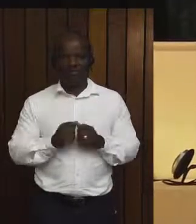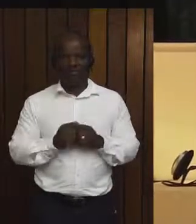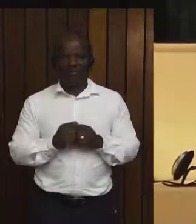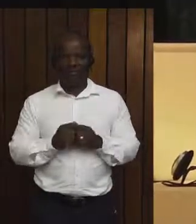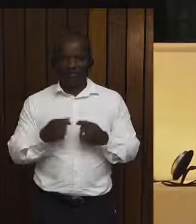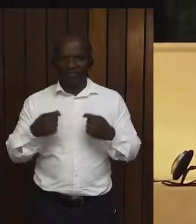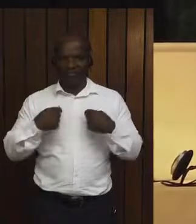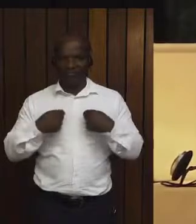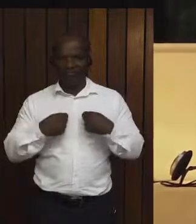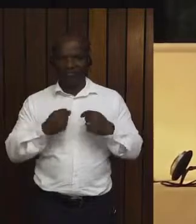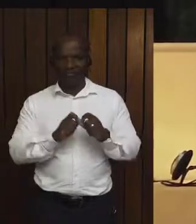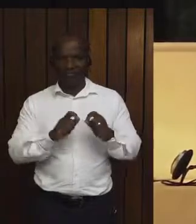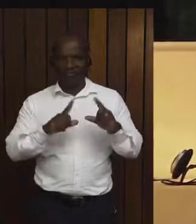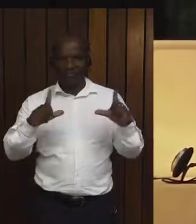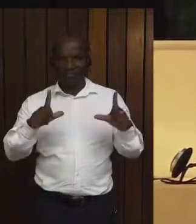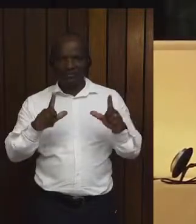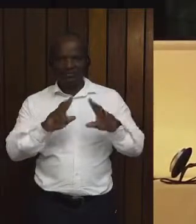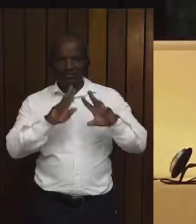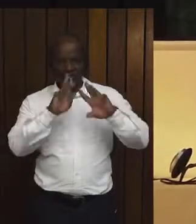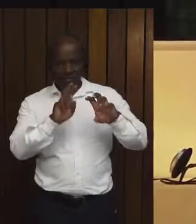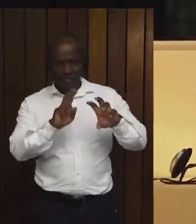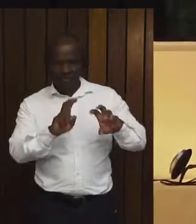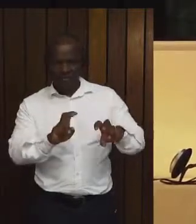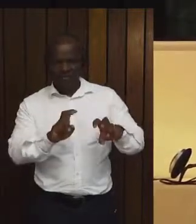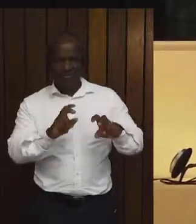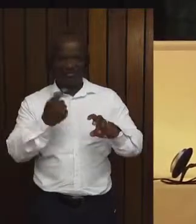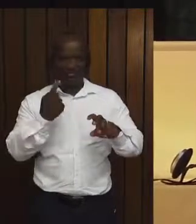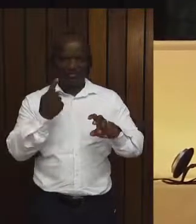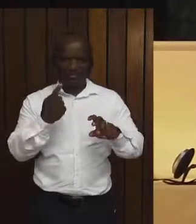be presenting the analysis of